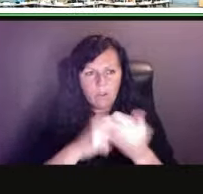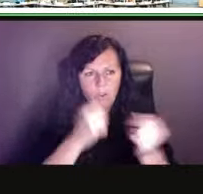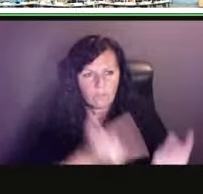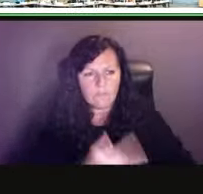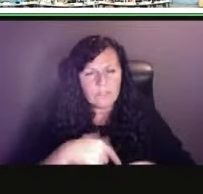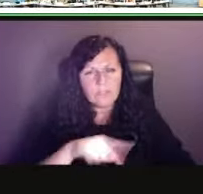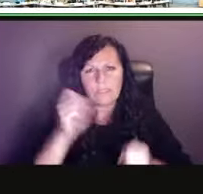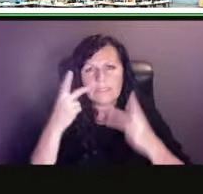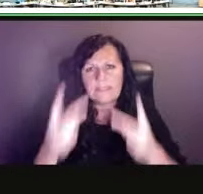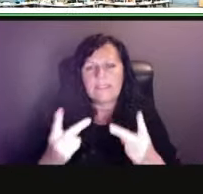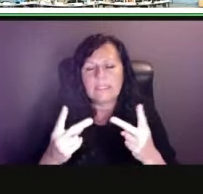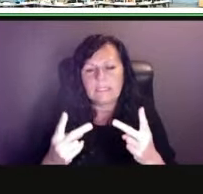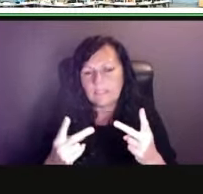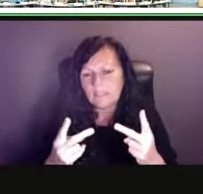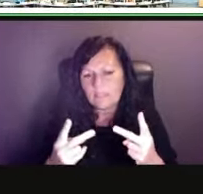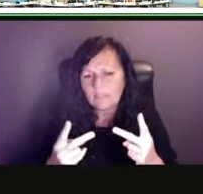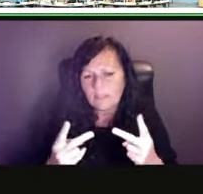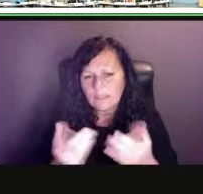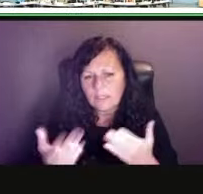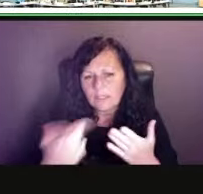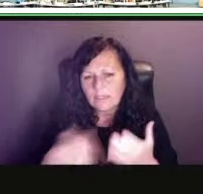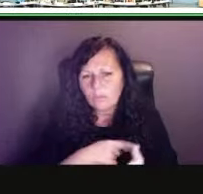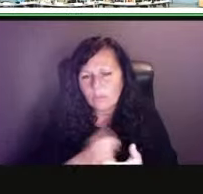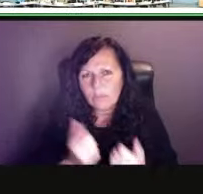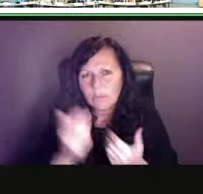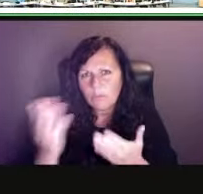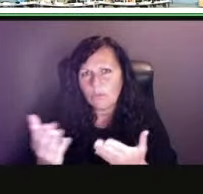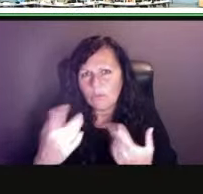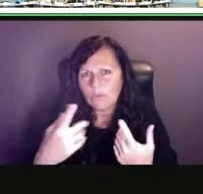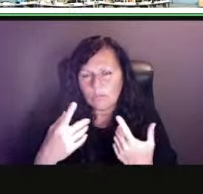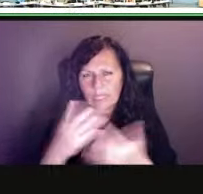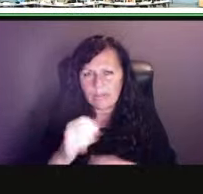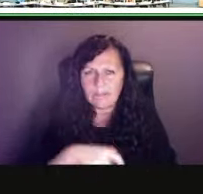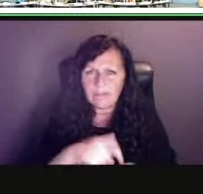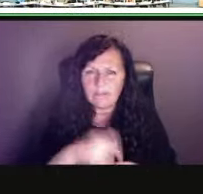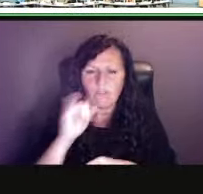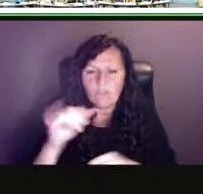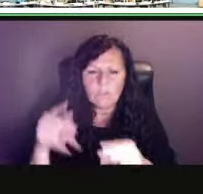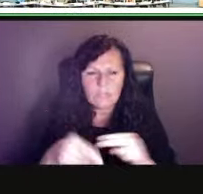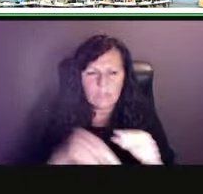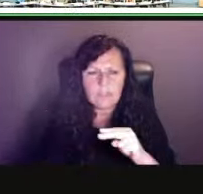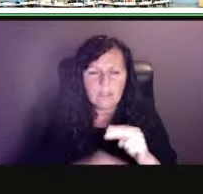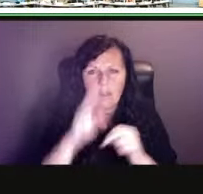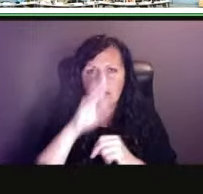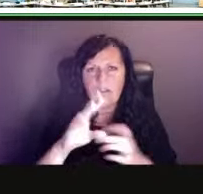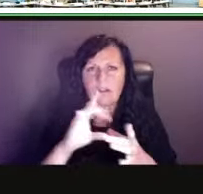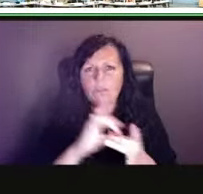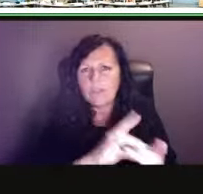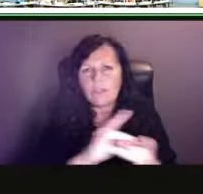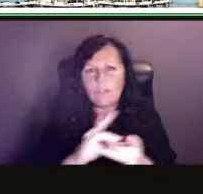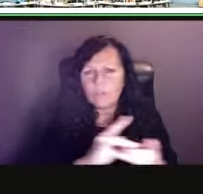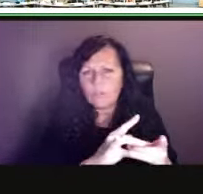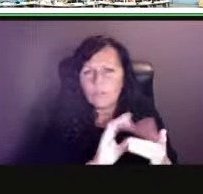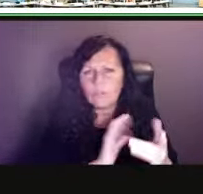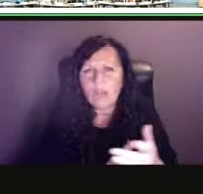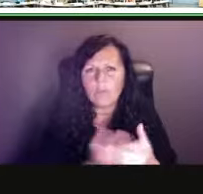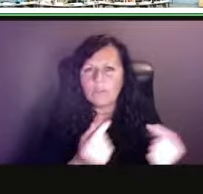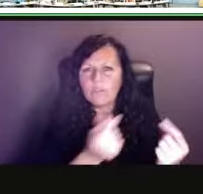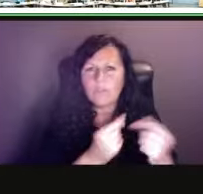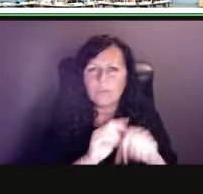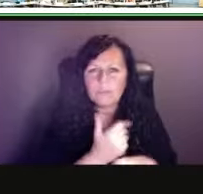the cuts that we've proposed and the timing of those cuts are directly related to and correlated to our performance-based